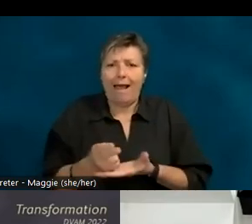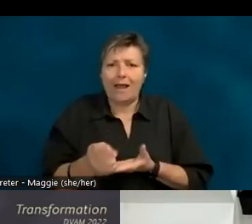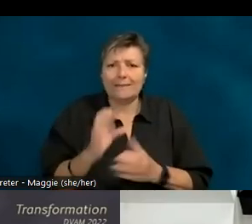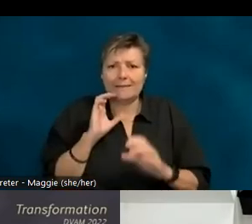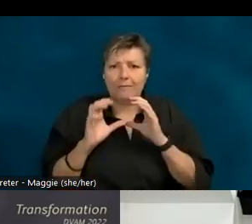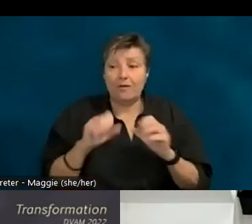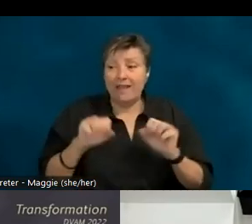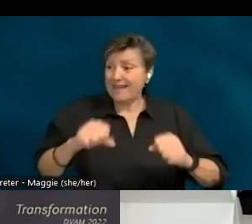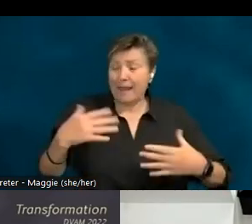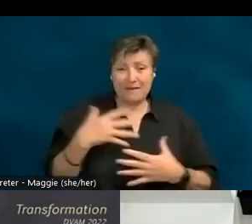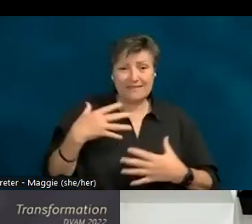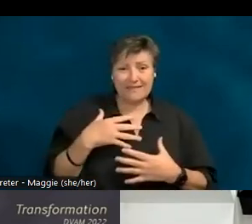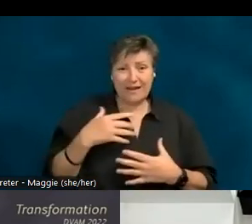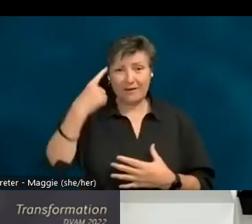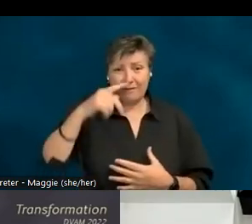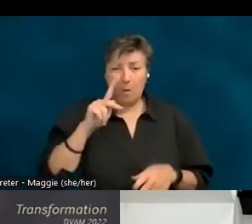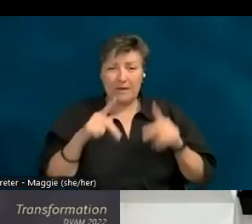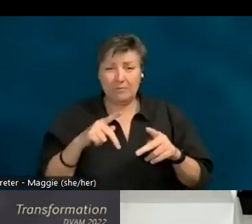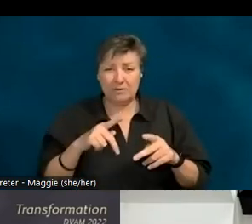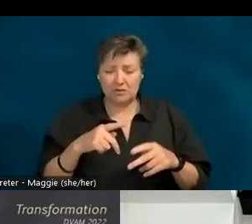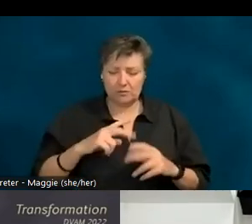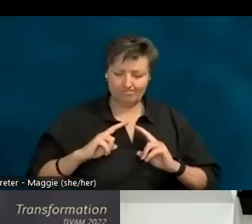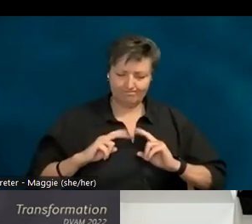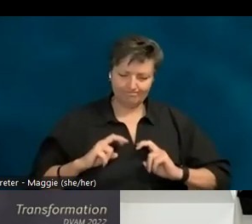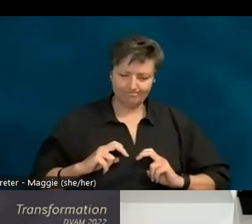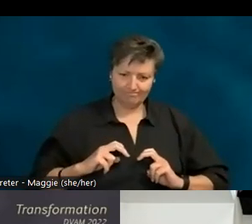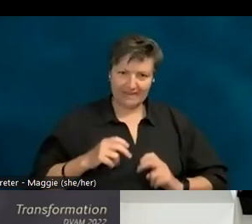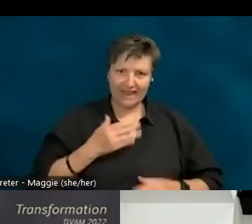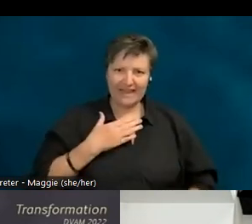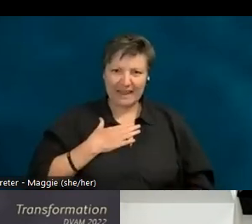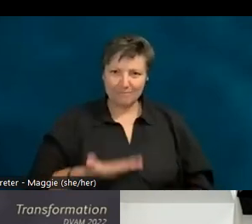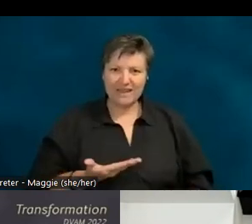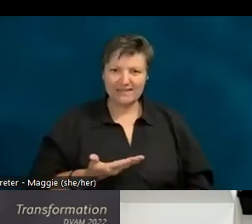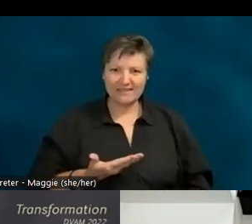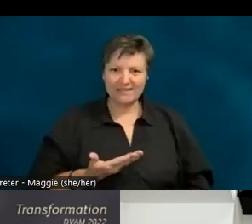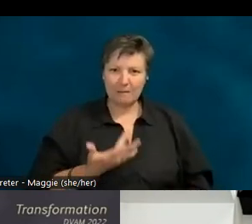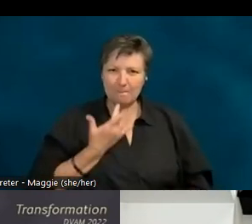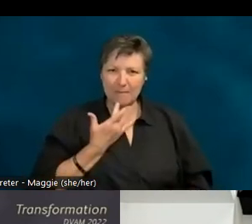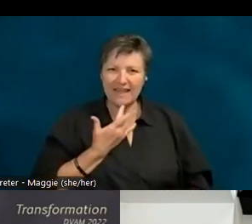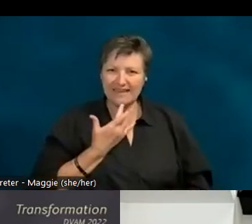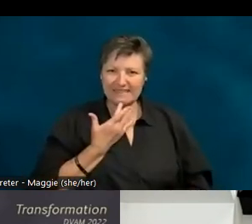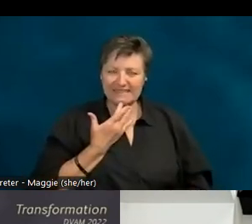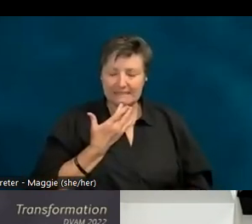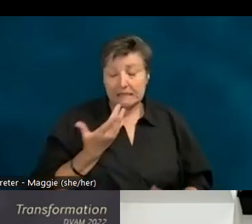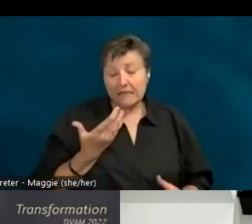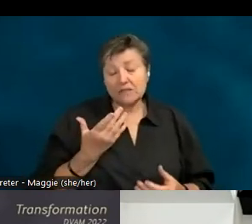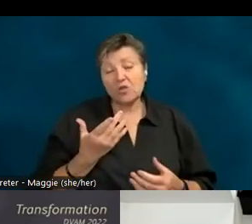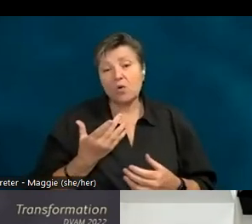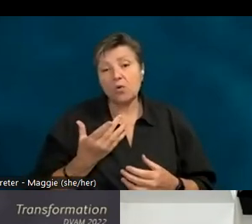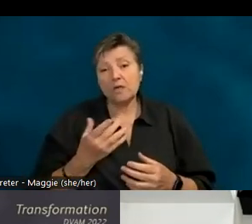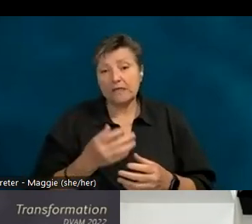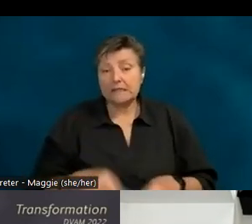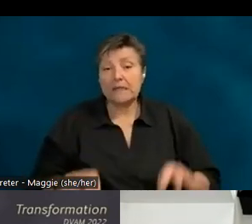their biases and to question their biases. And so I think that in addition to making sure that we're treating our patients